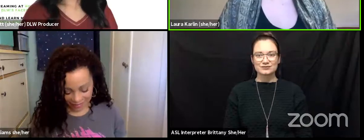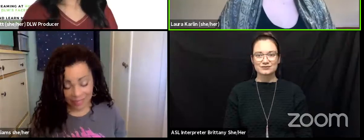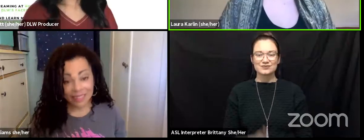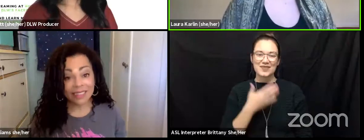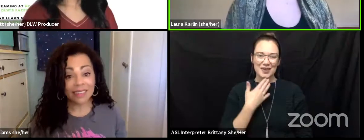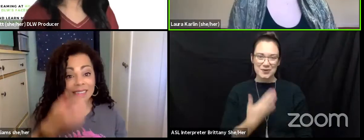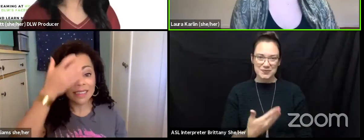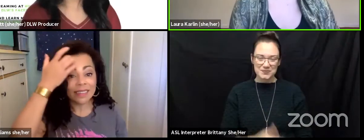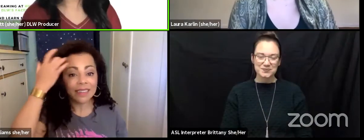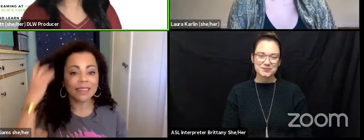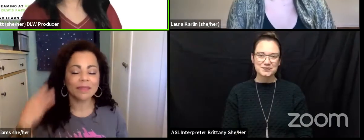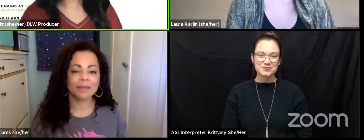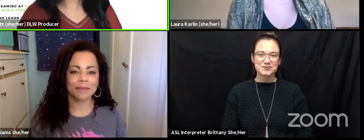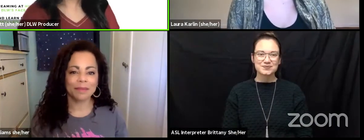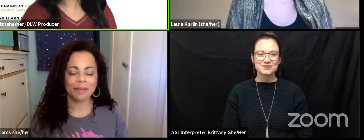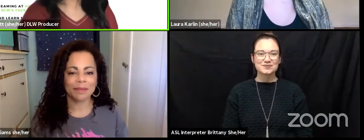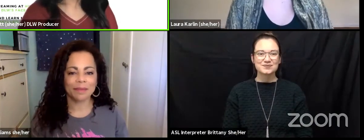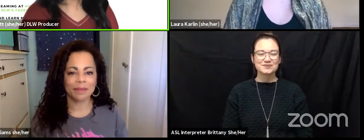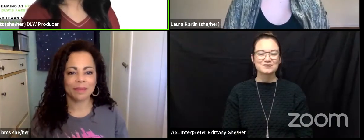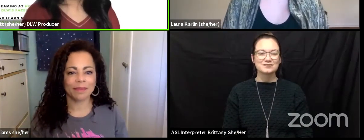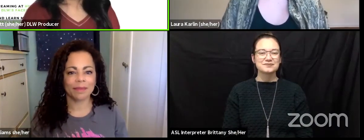Thanks. Thank you.